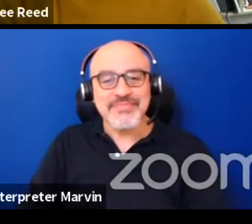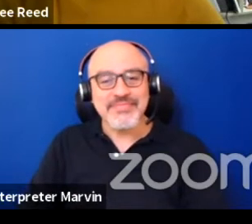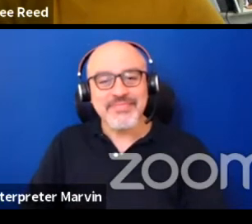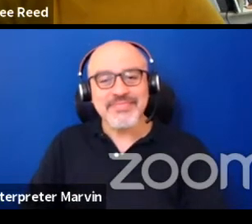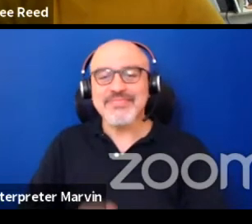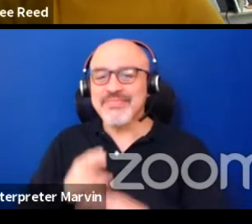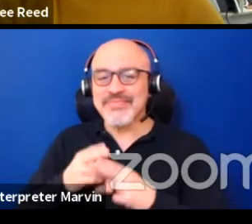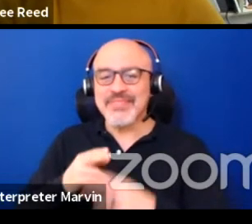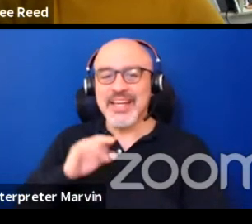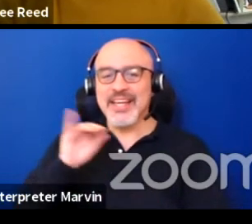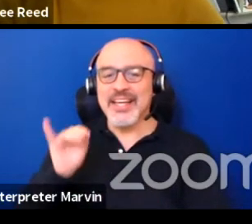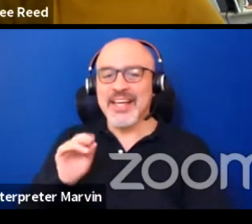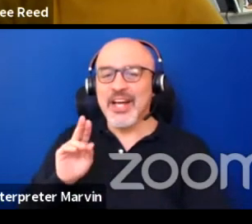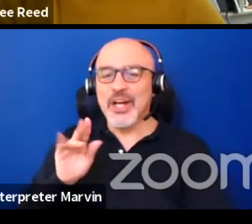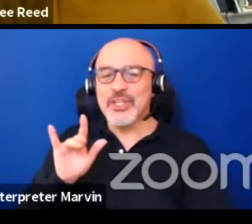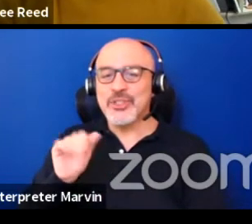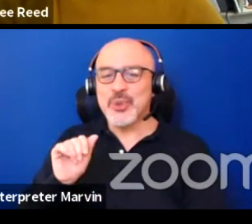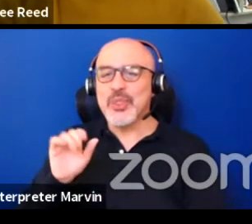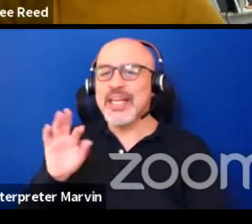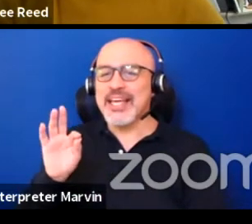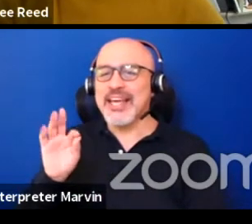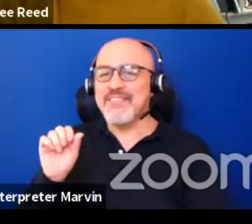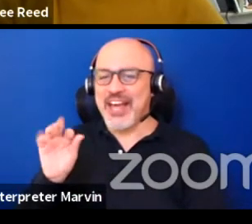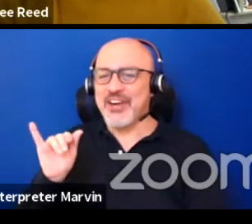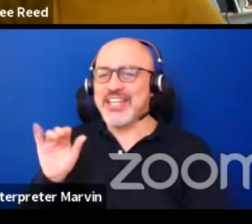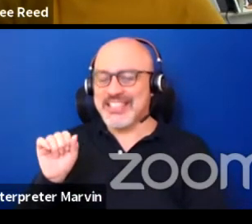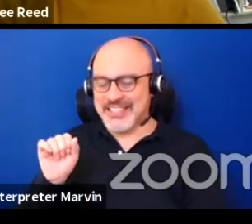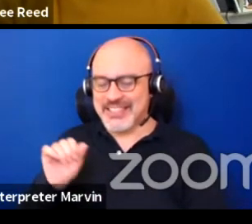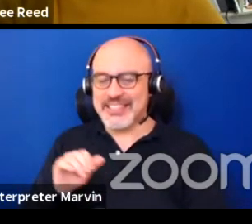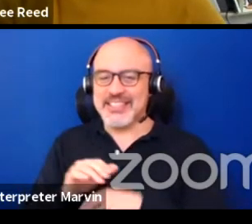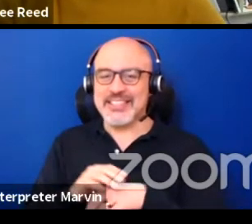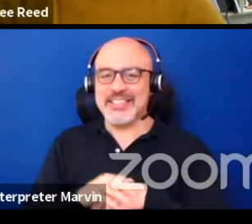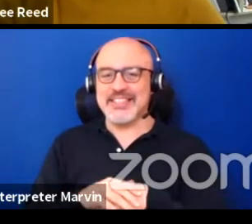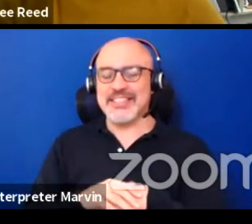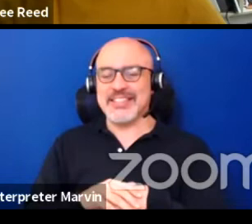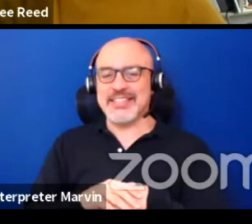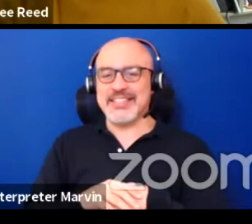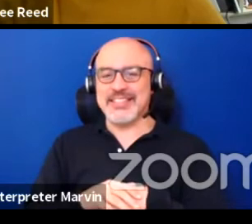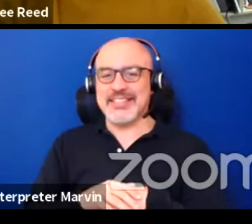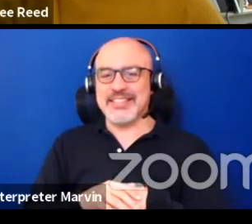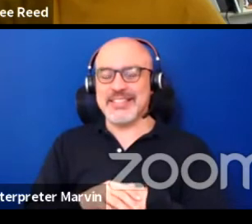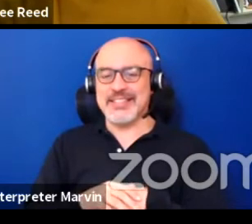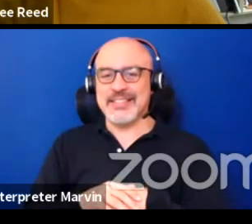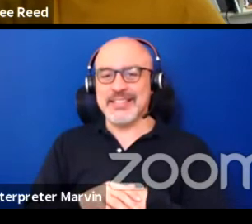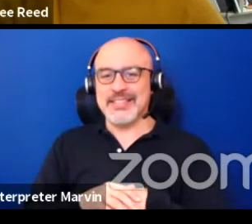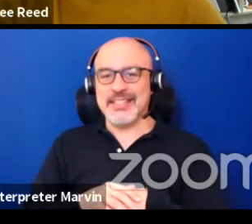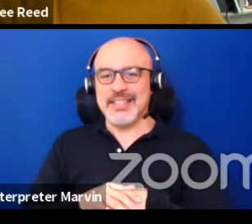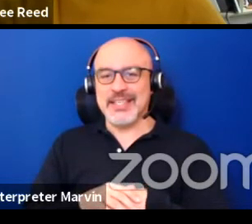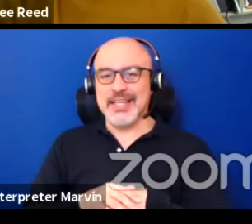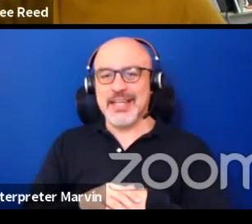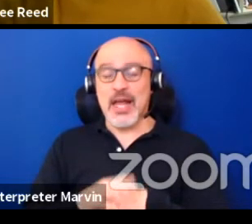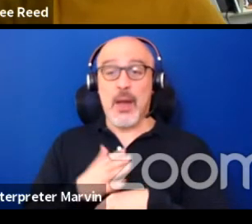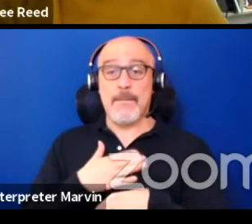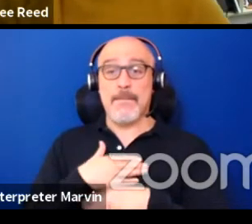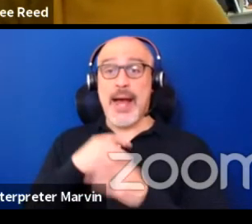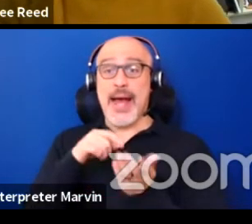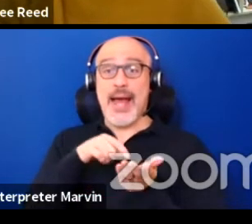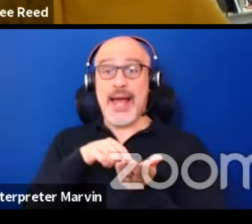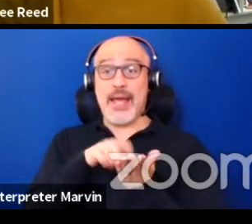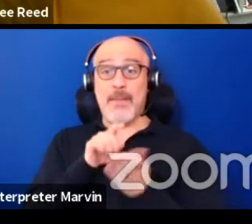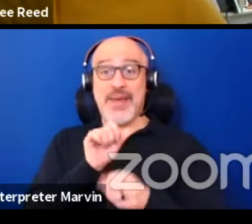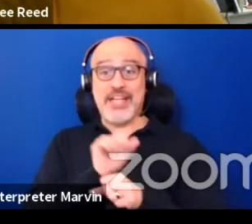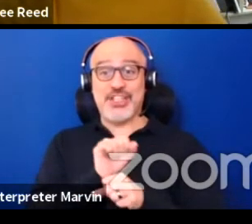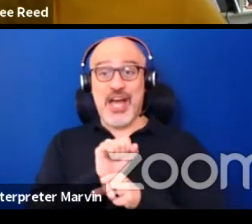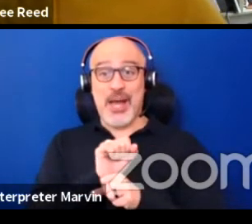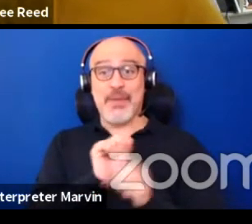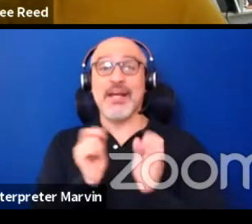My name is Julie Ferris. In my paid job, I am an